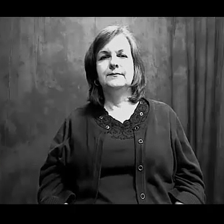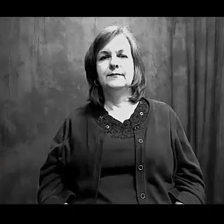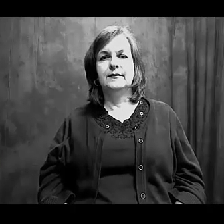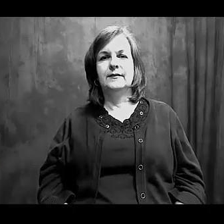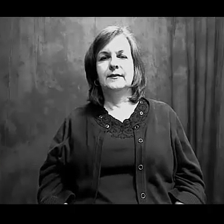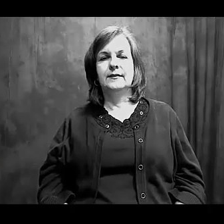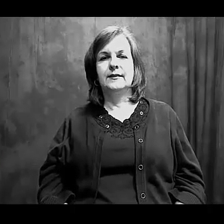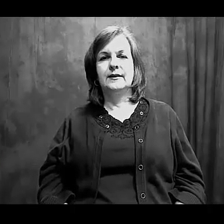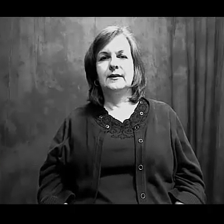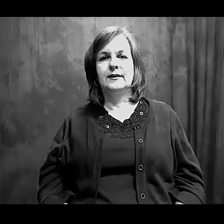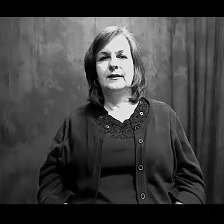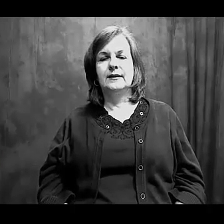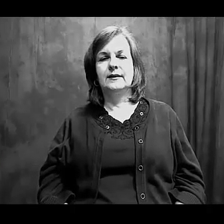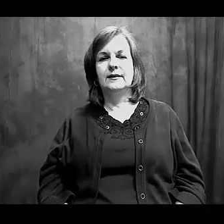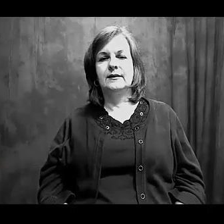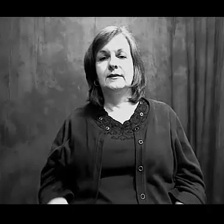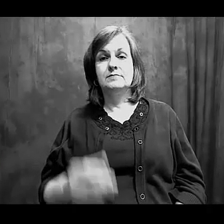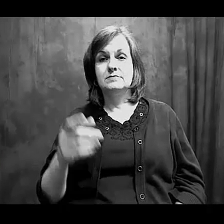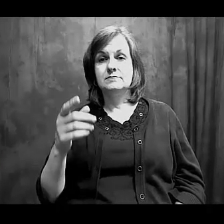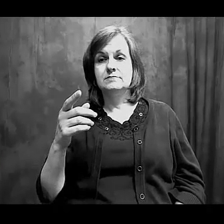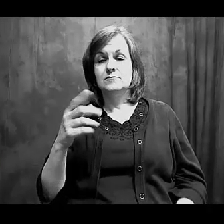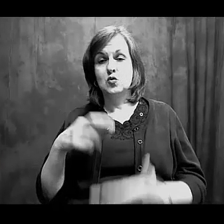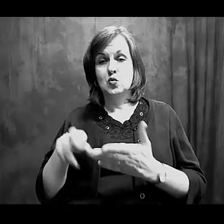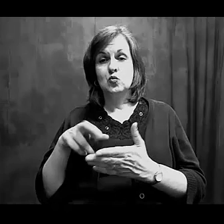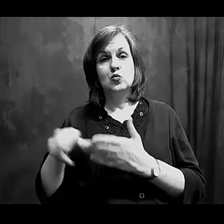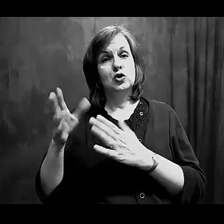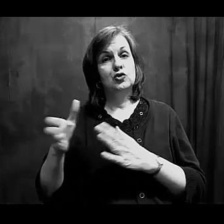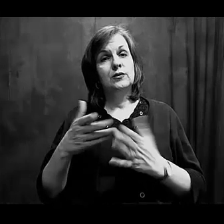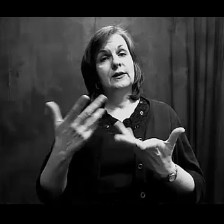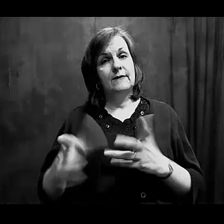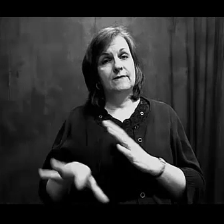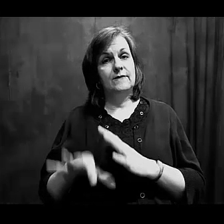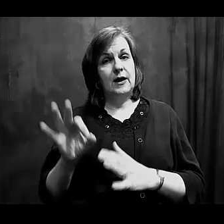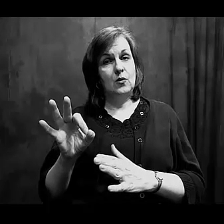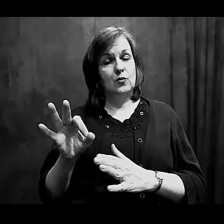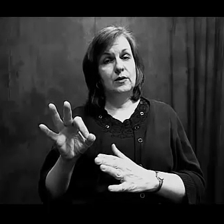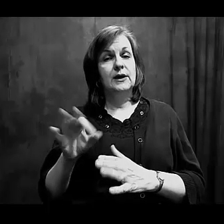that the longer your digestive tract is,